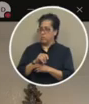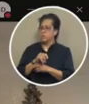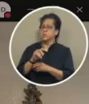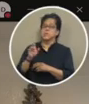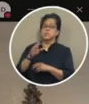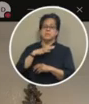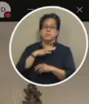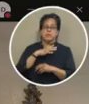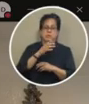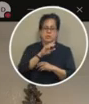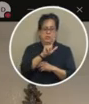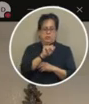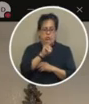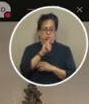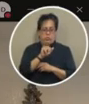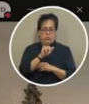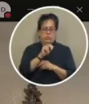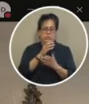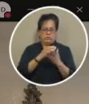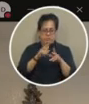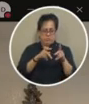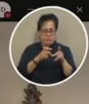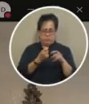Laura, I have people texting me about